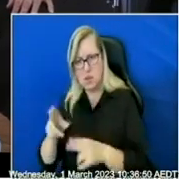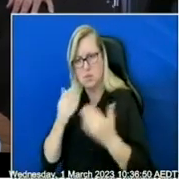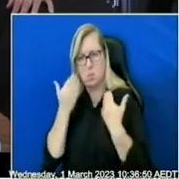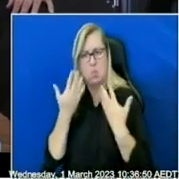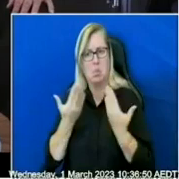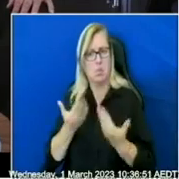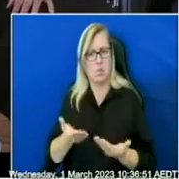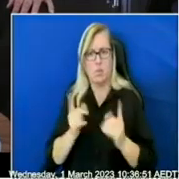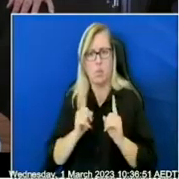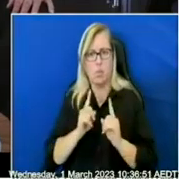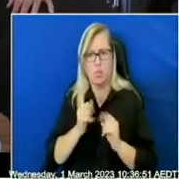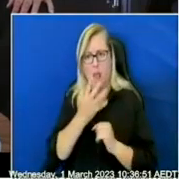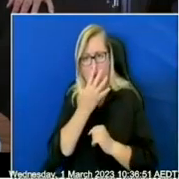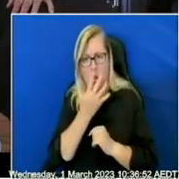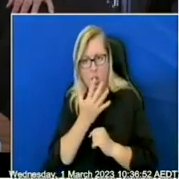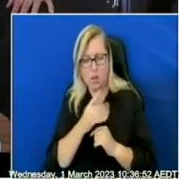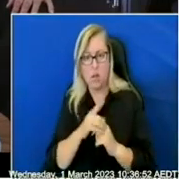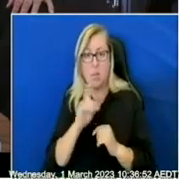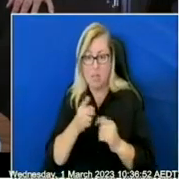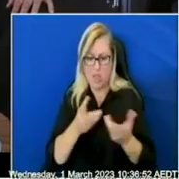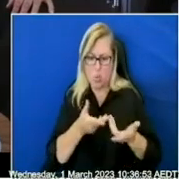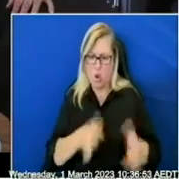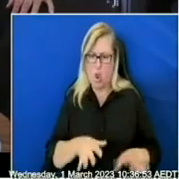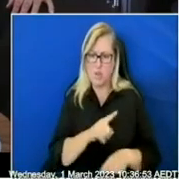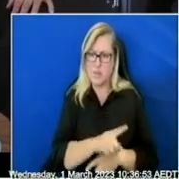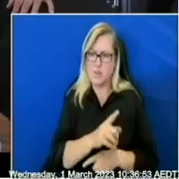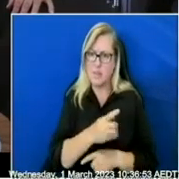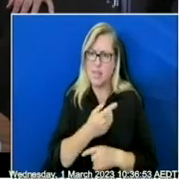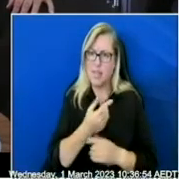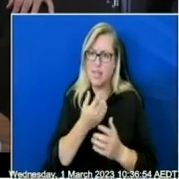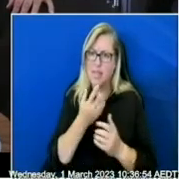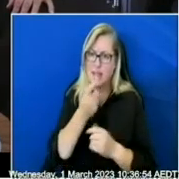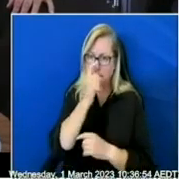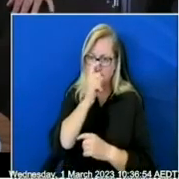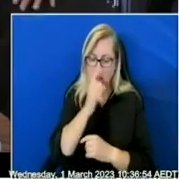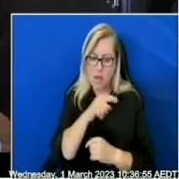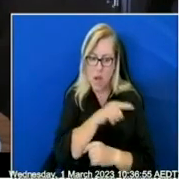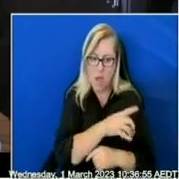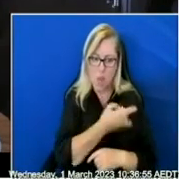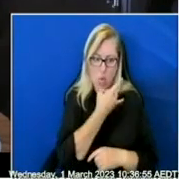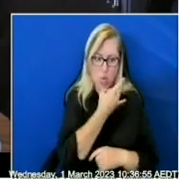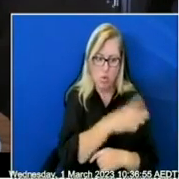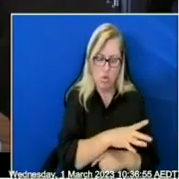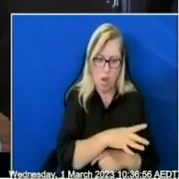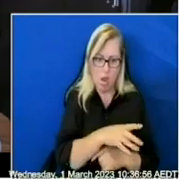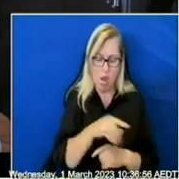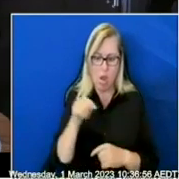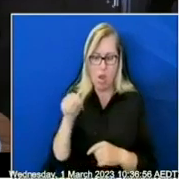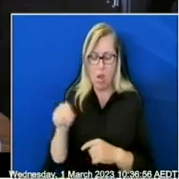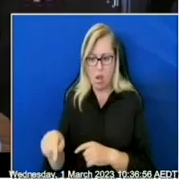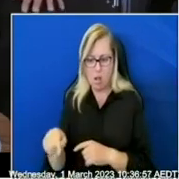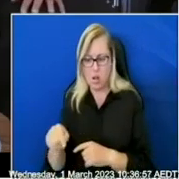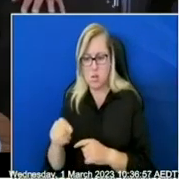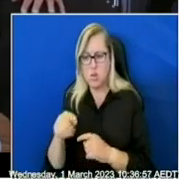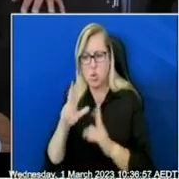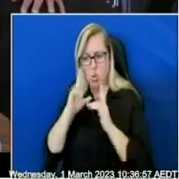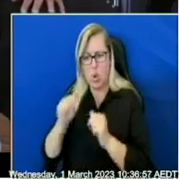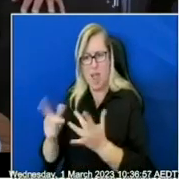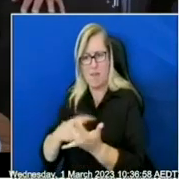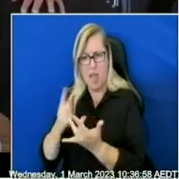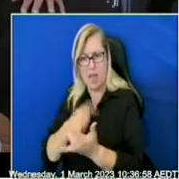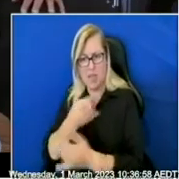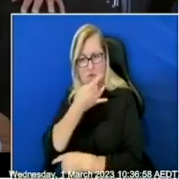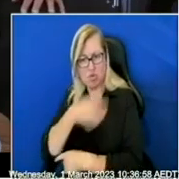child, and you're looking after other children, traumatised children, crying children, and hundreds of crying children. And